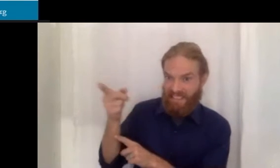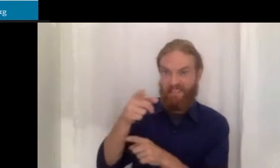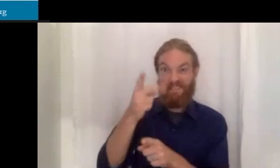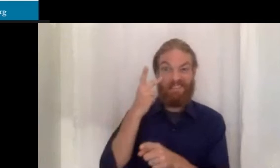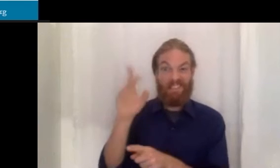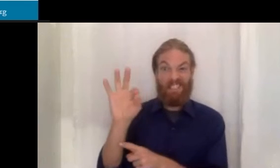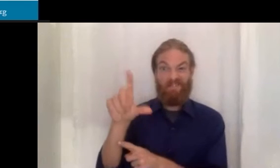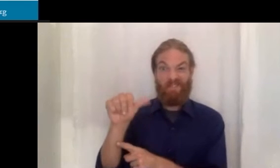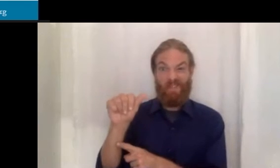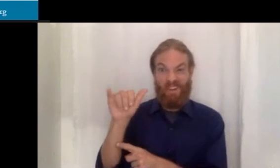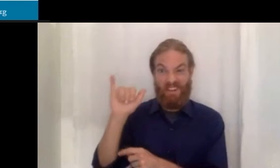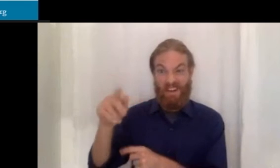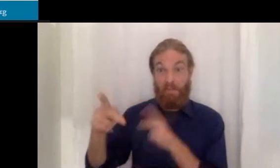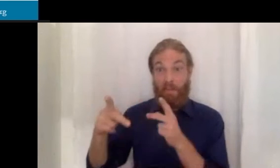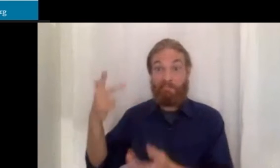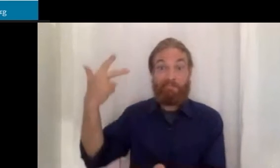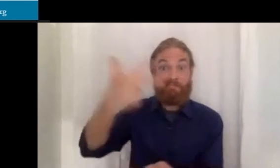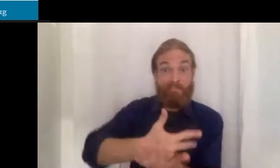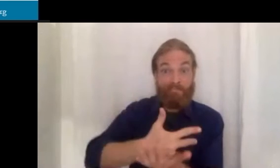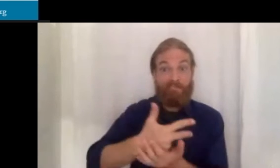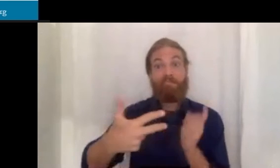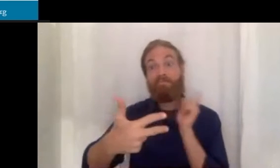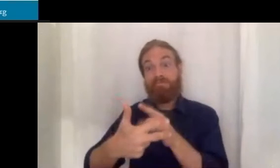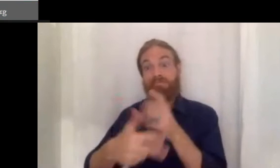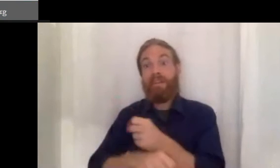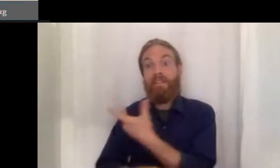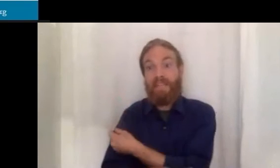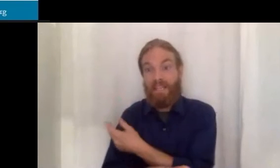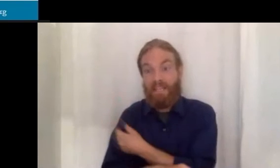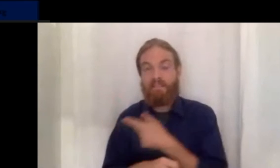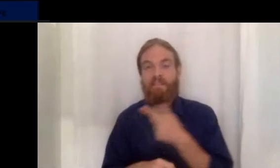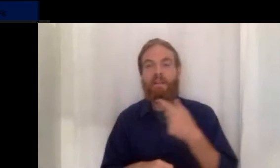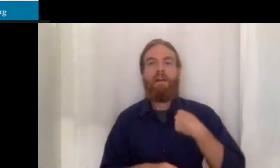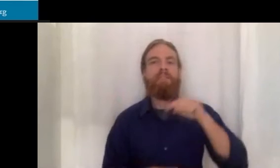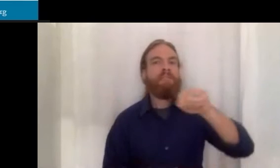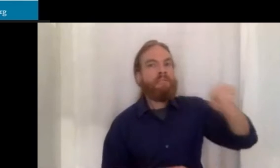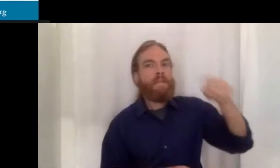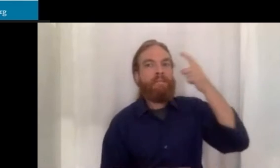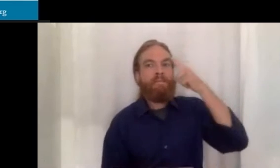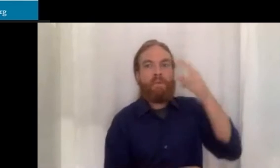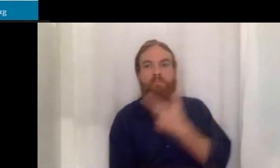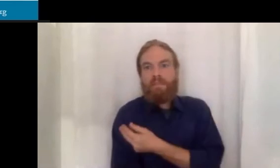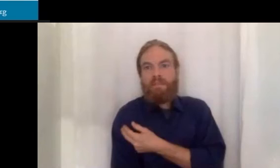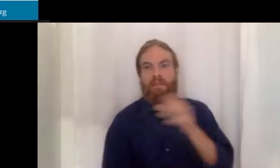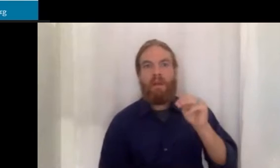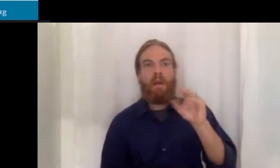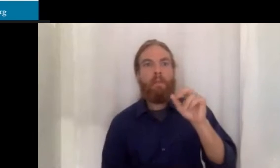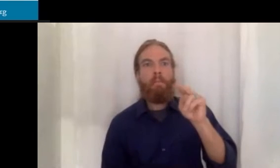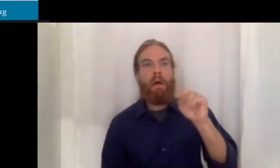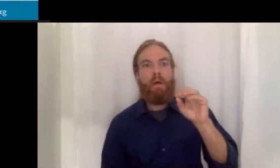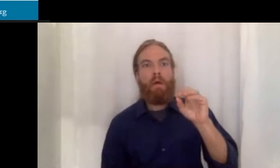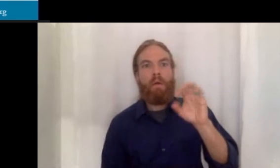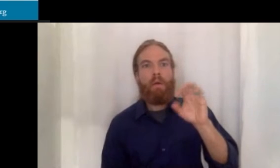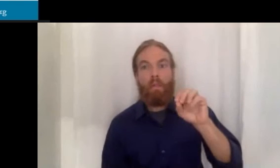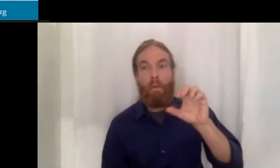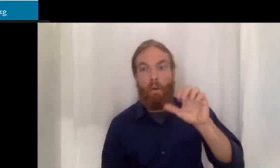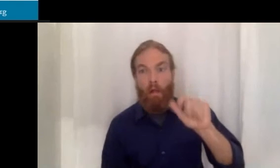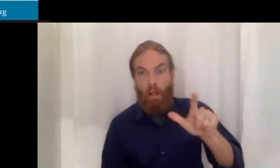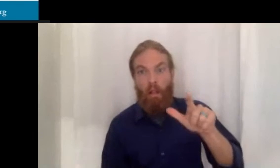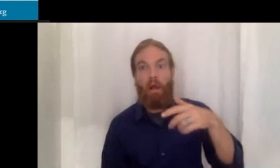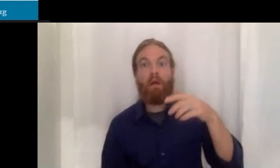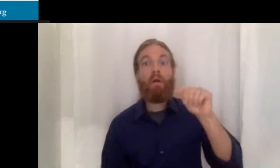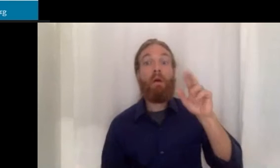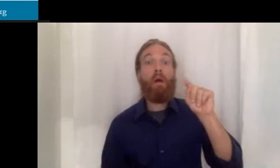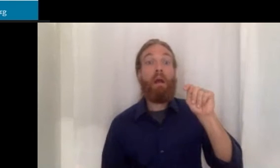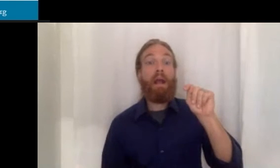their monoclonals. This is a off-label use even under the EUA, but